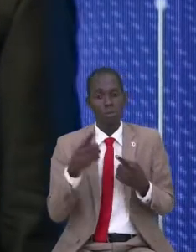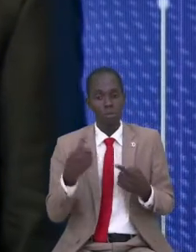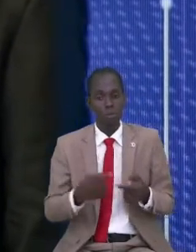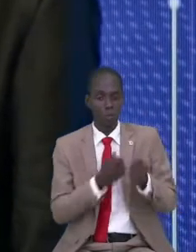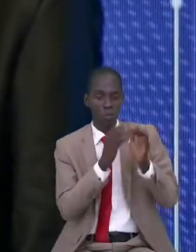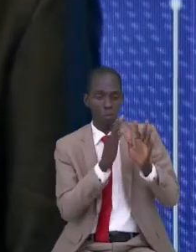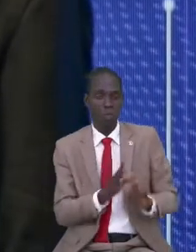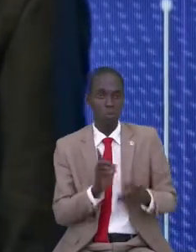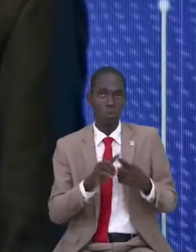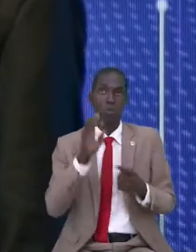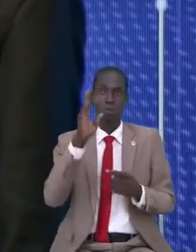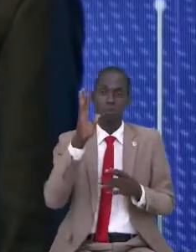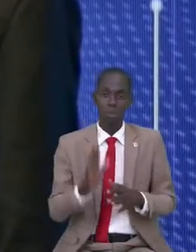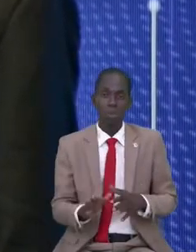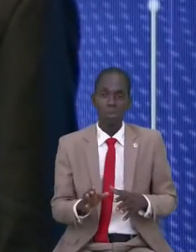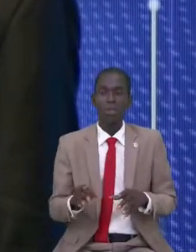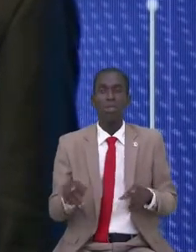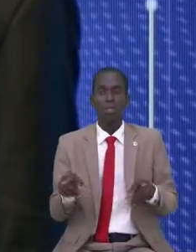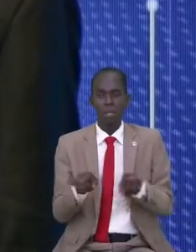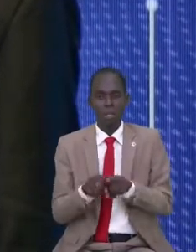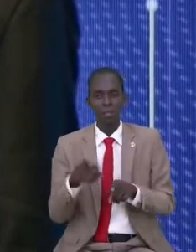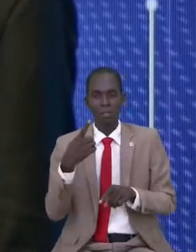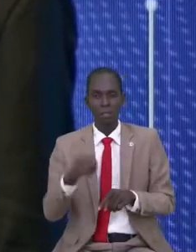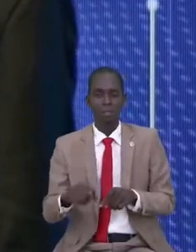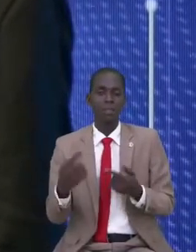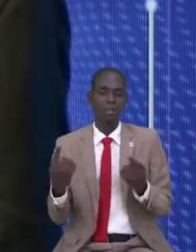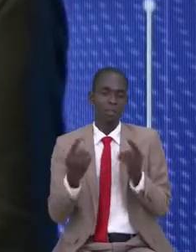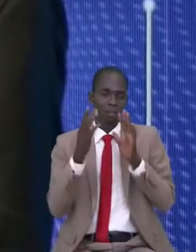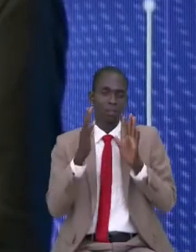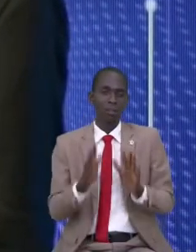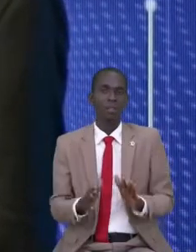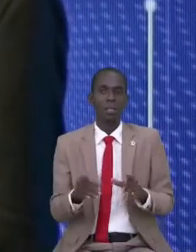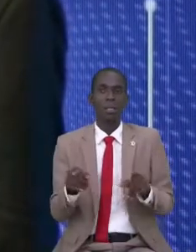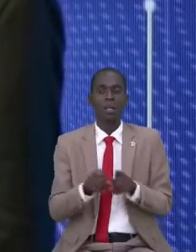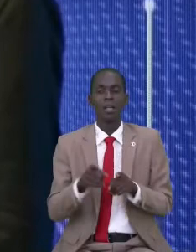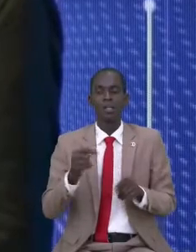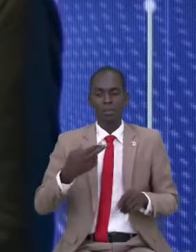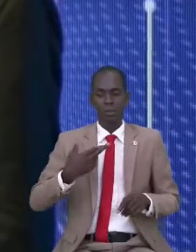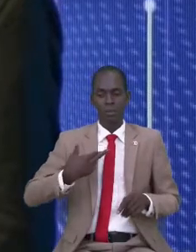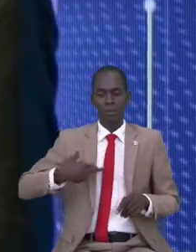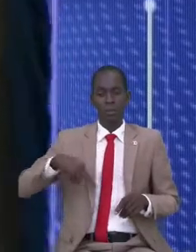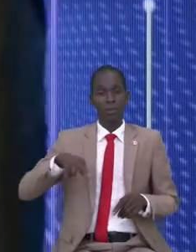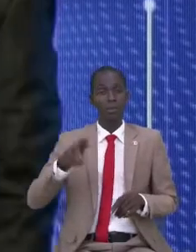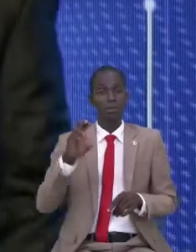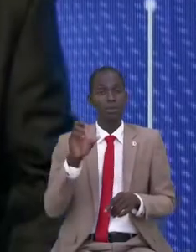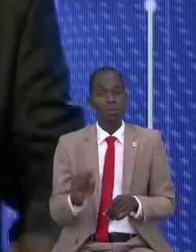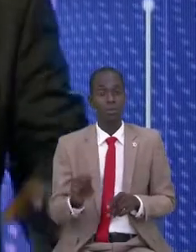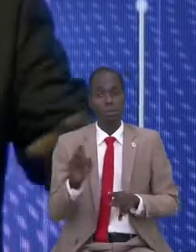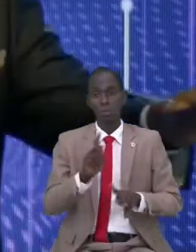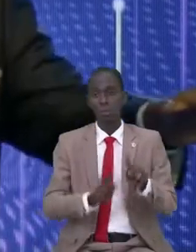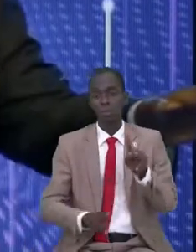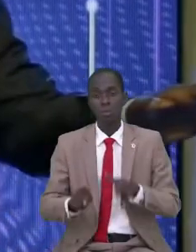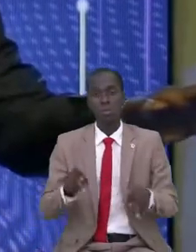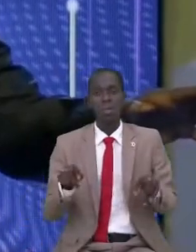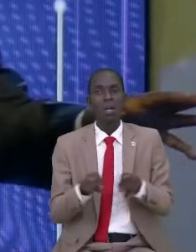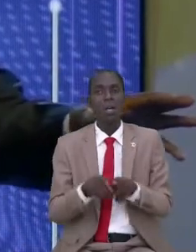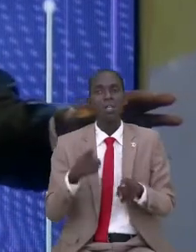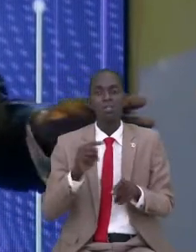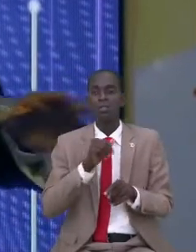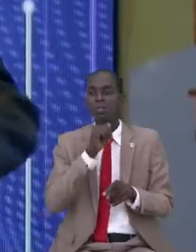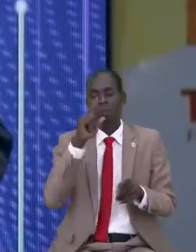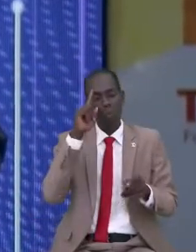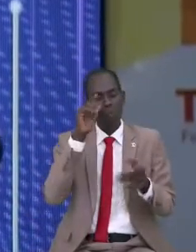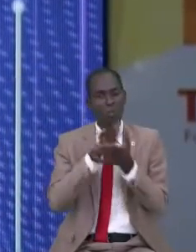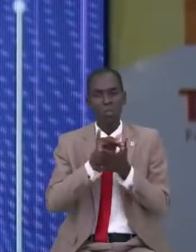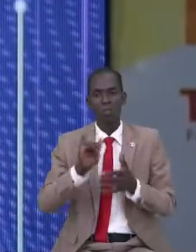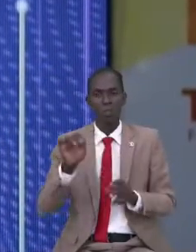preacher, as the heathen, as the religious Jews, as the unbelieving